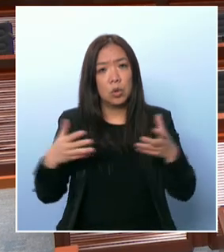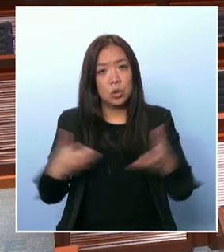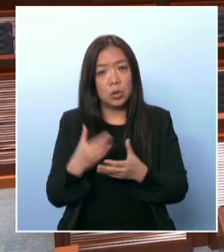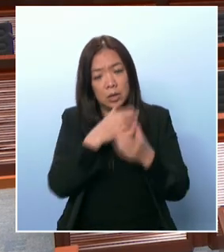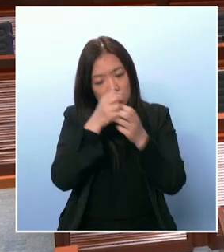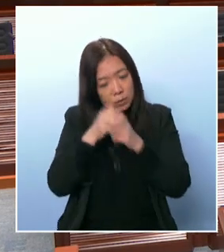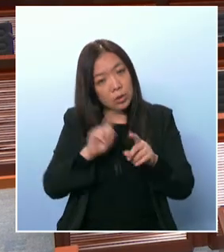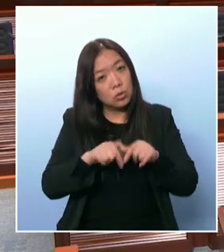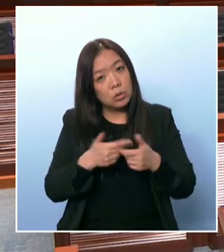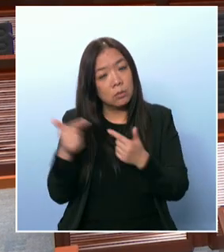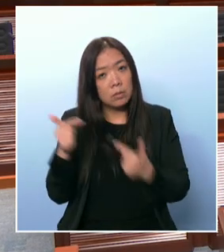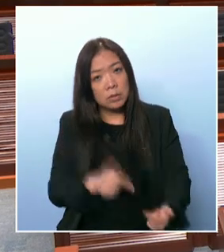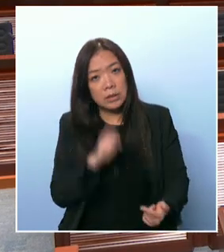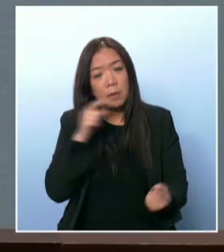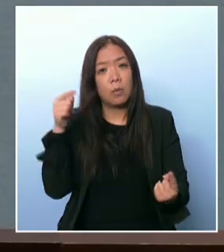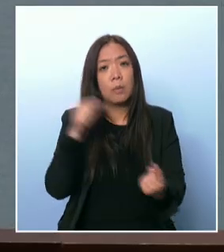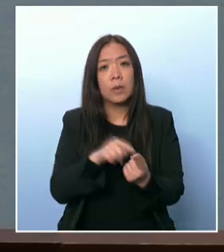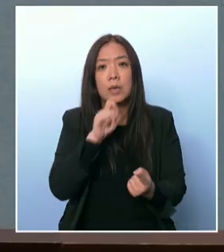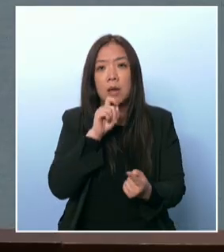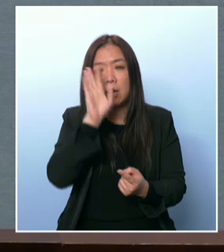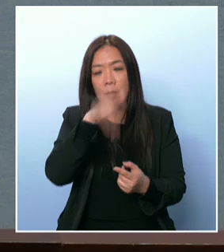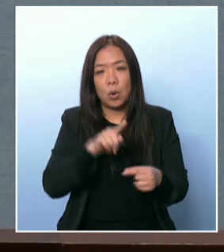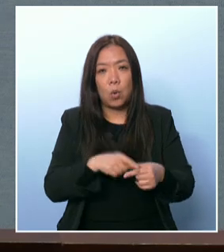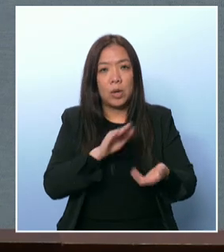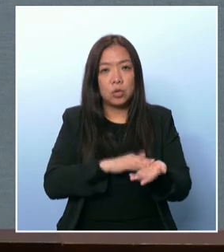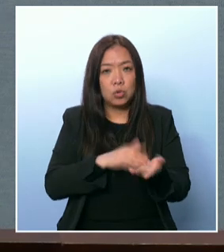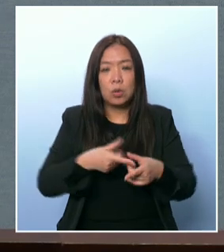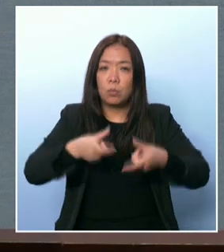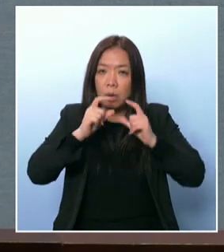Edmund Fong from the DH.